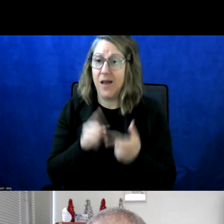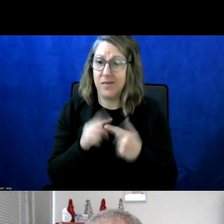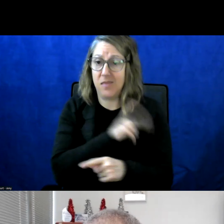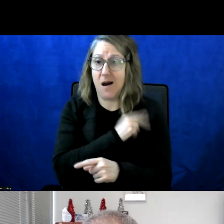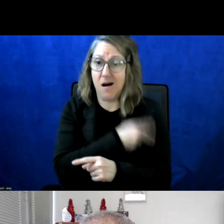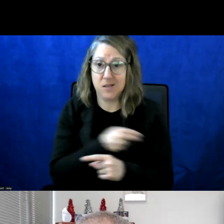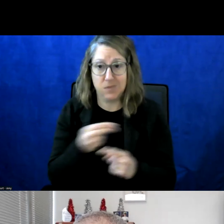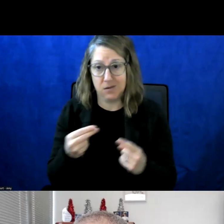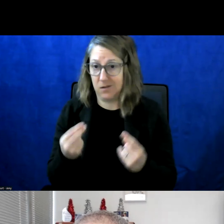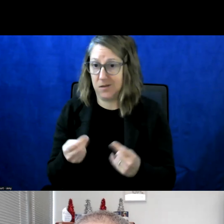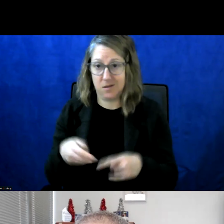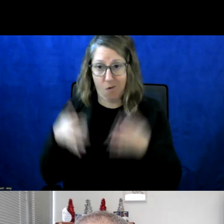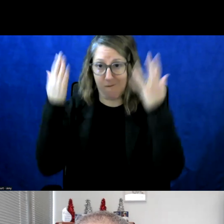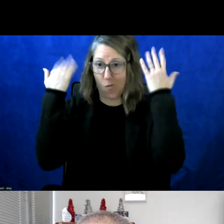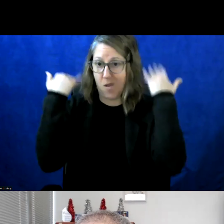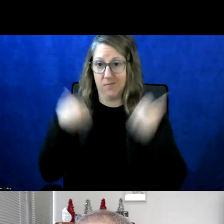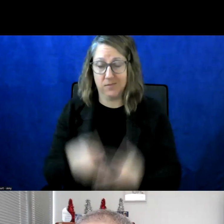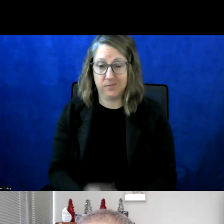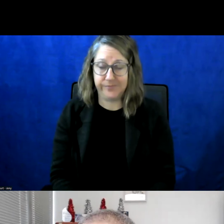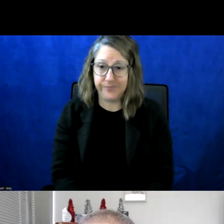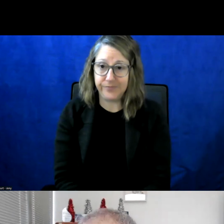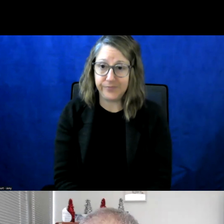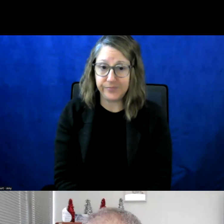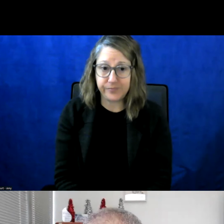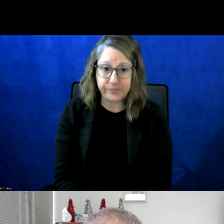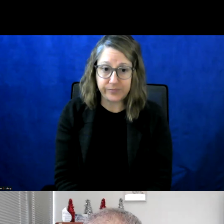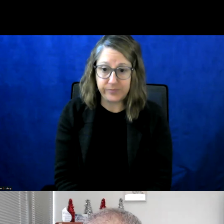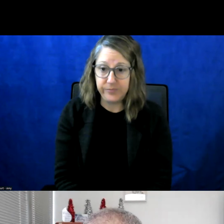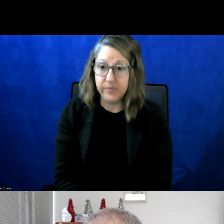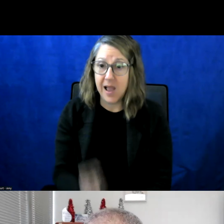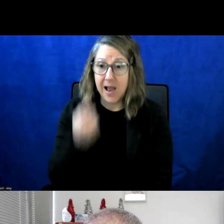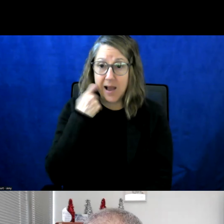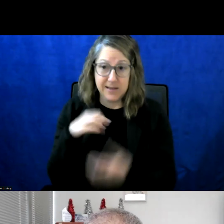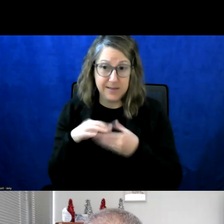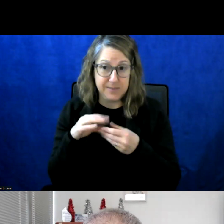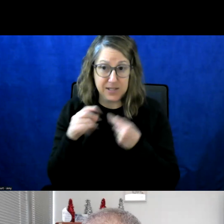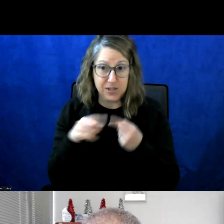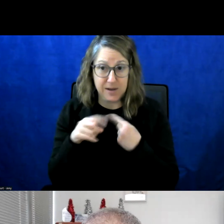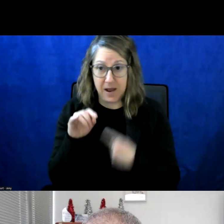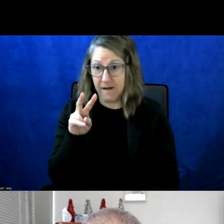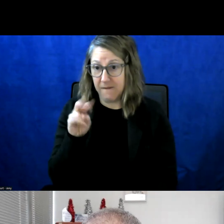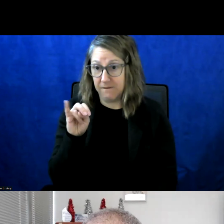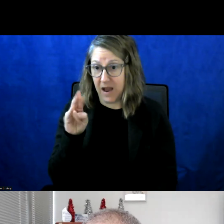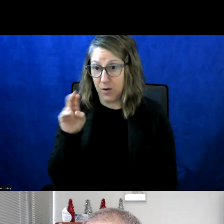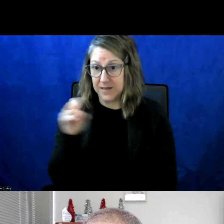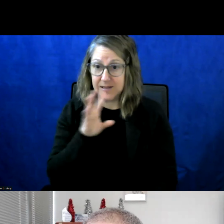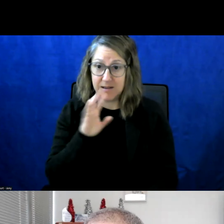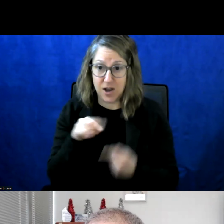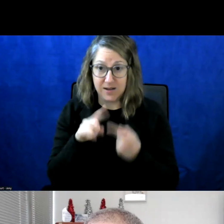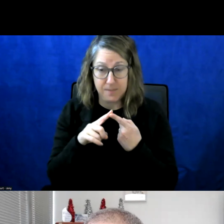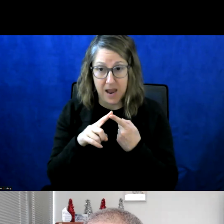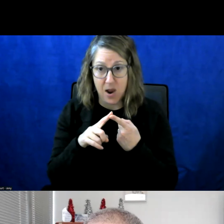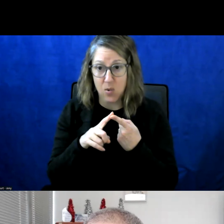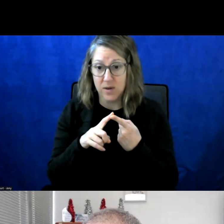overwhelmed. So I just mentioned a little bit now about the virus. I talked about intrinsic transmissibility,